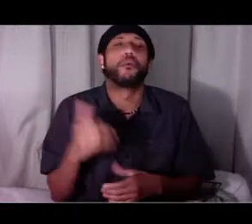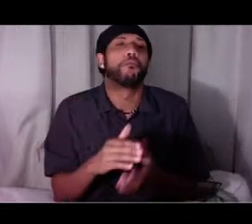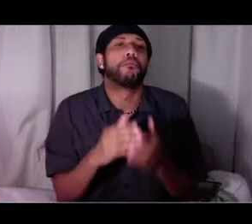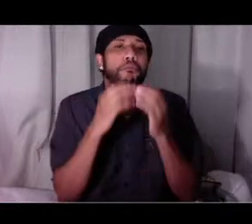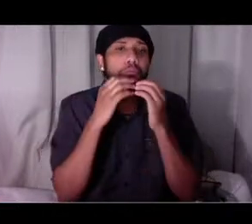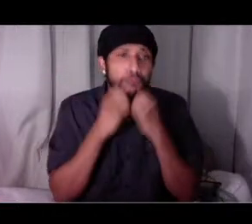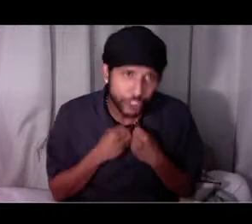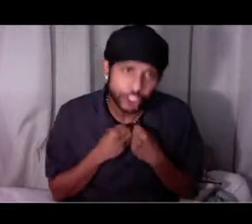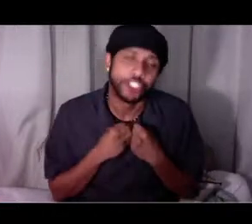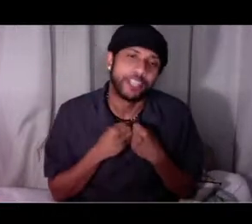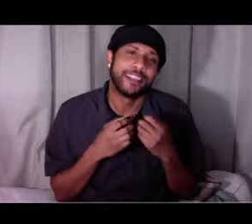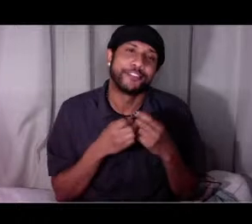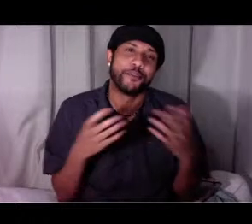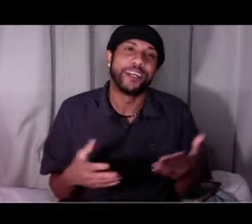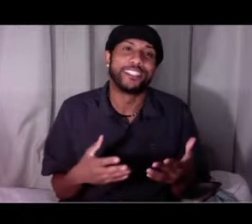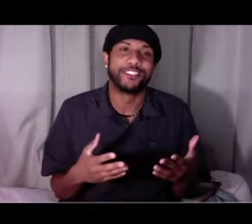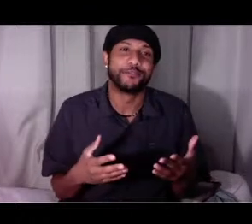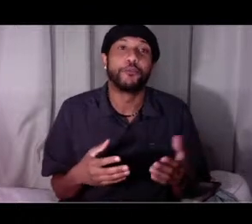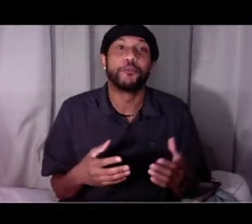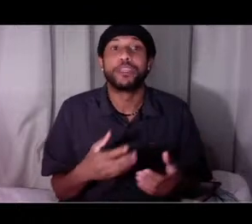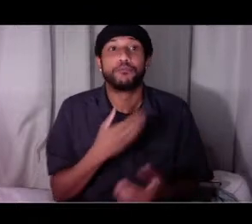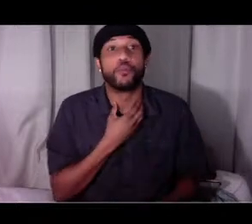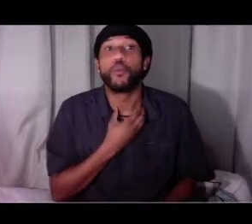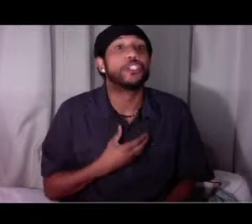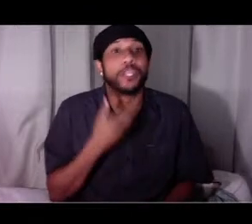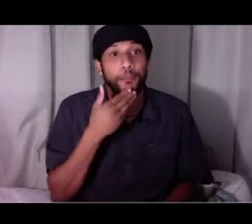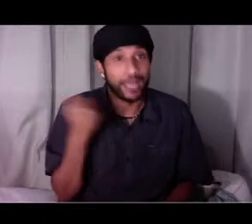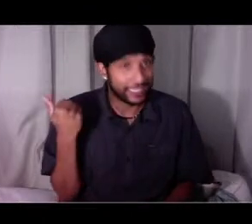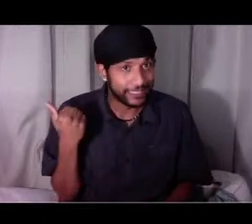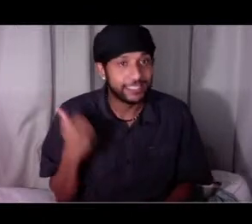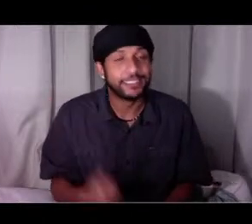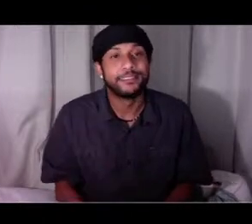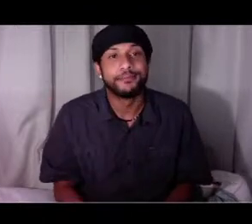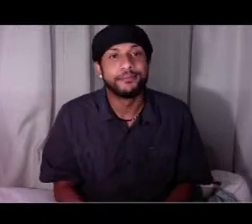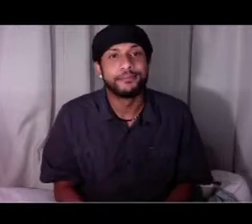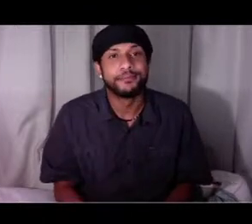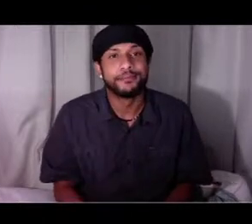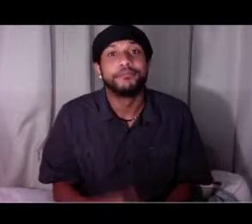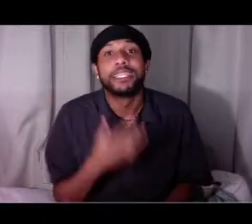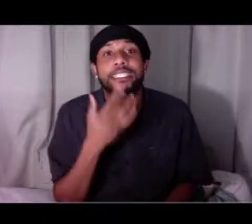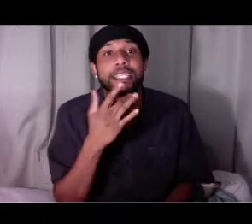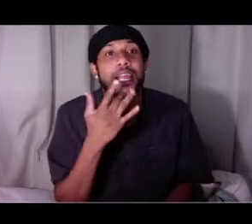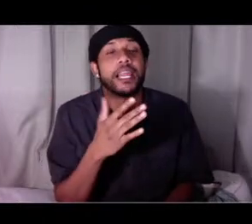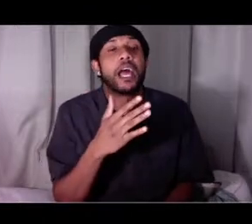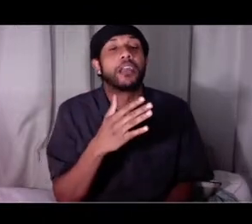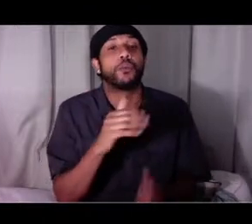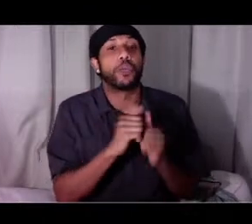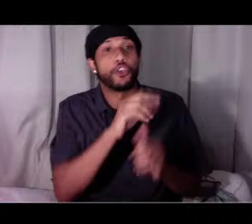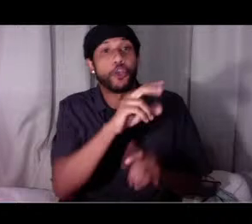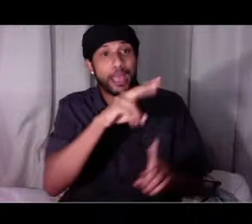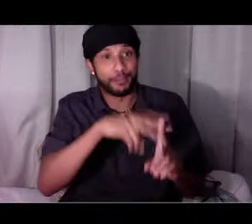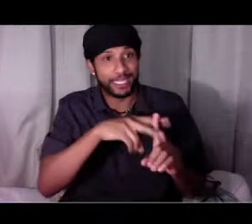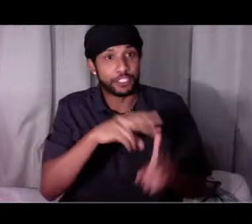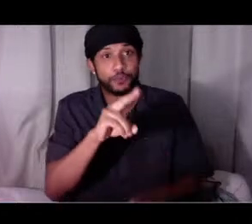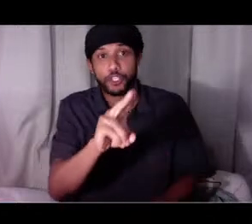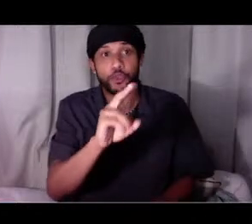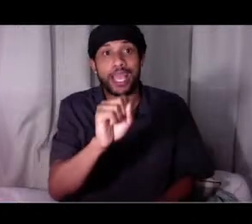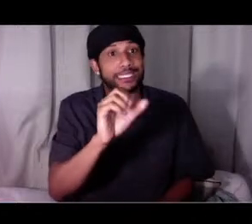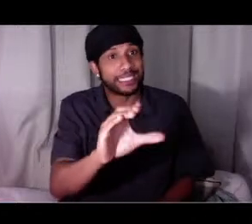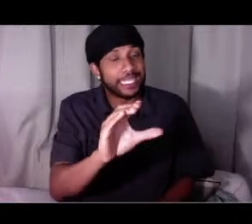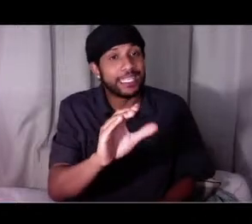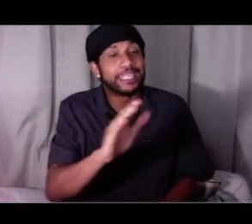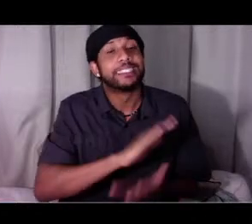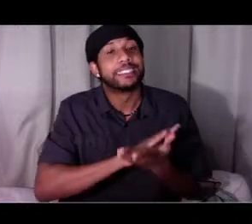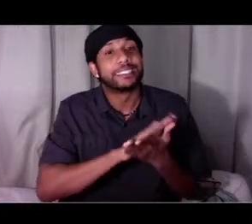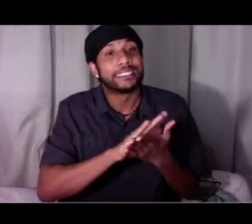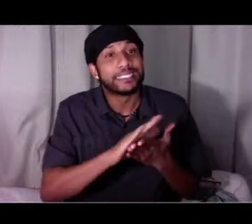grateful uh obviously we wish you well uh wish you the best of Lu tra with the application to USC it's nice to